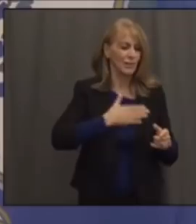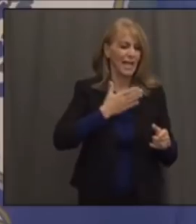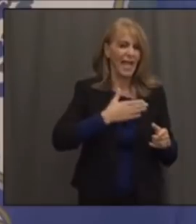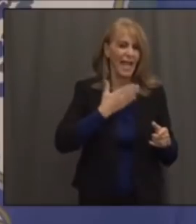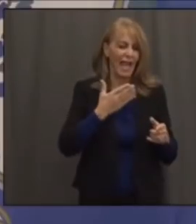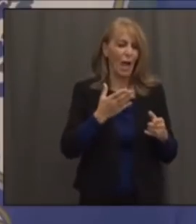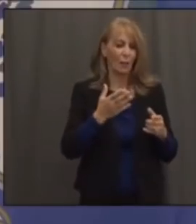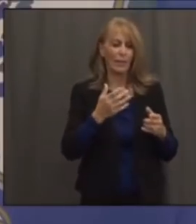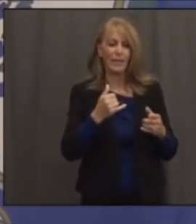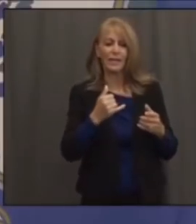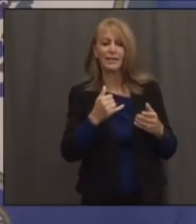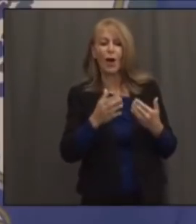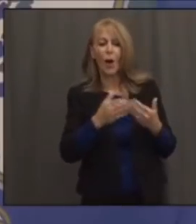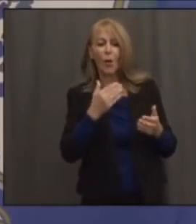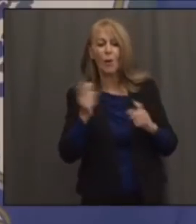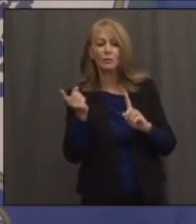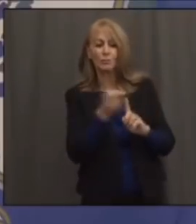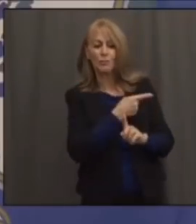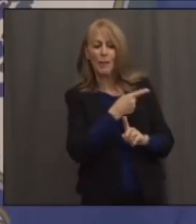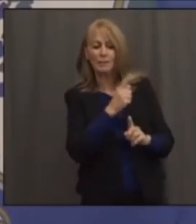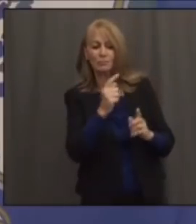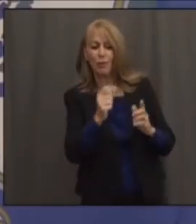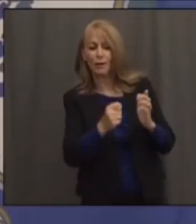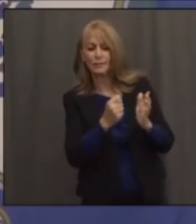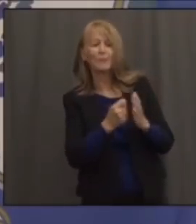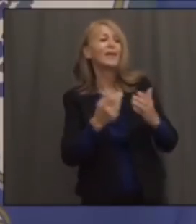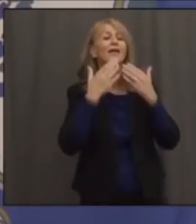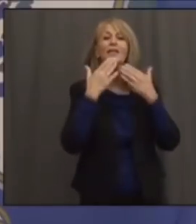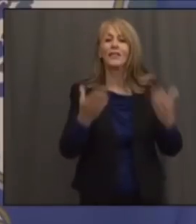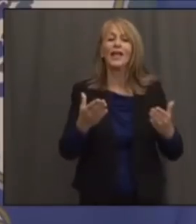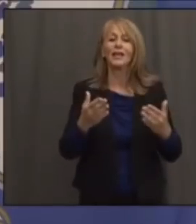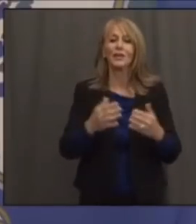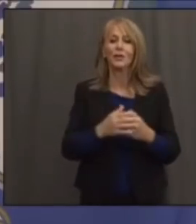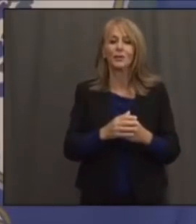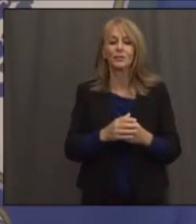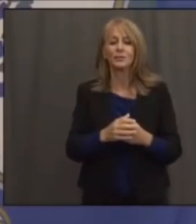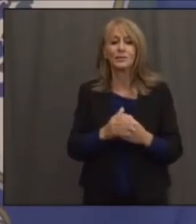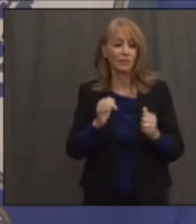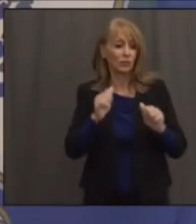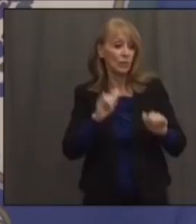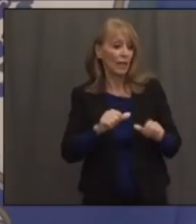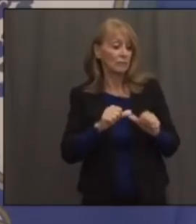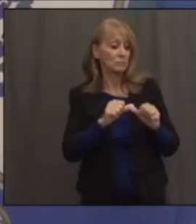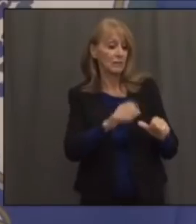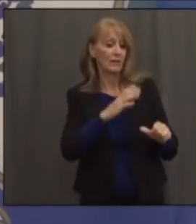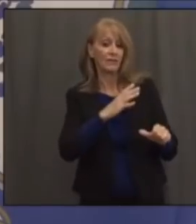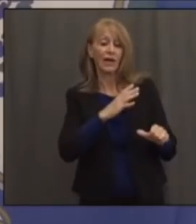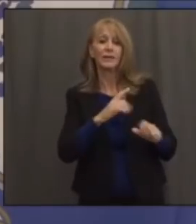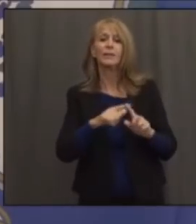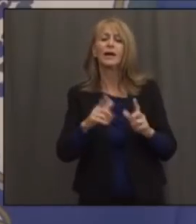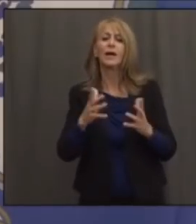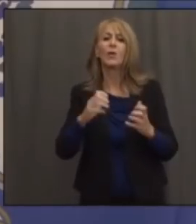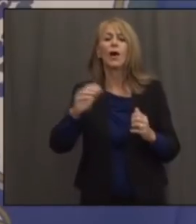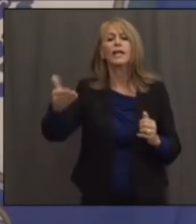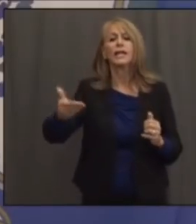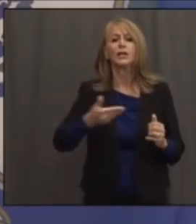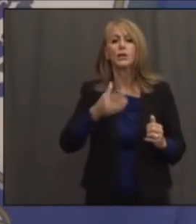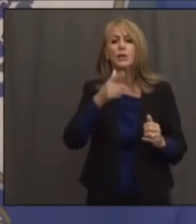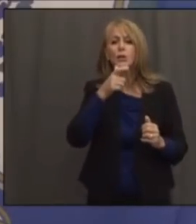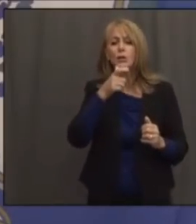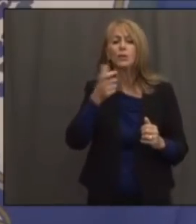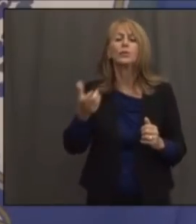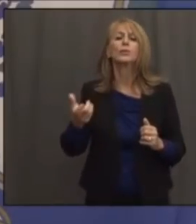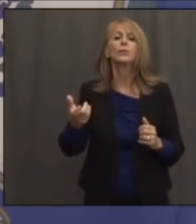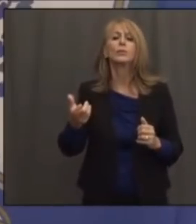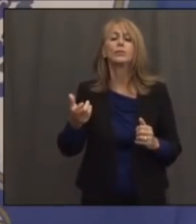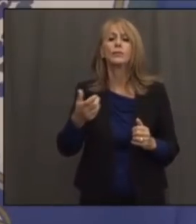the baseball season. And I cannot thank you guys enough. Stick around if you can. I'd just like to